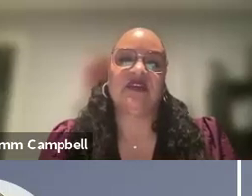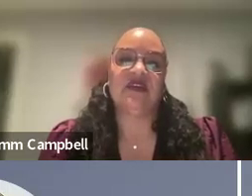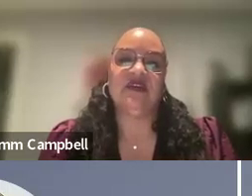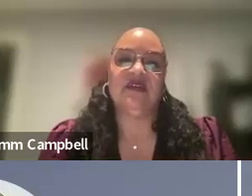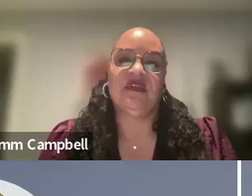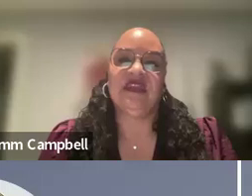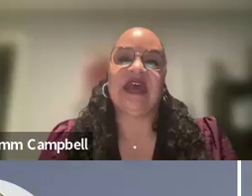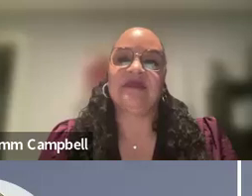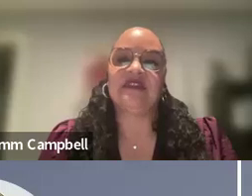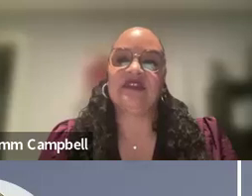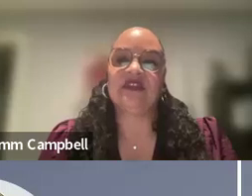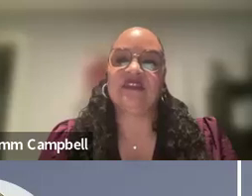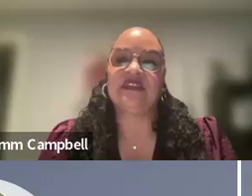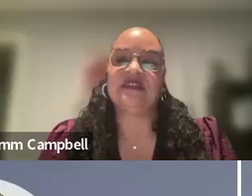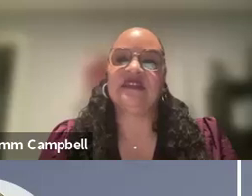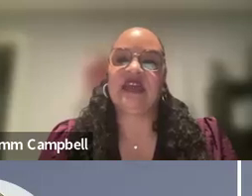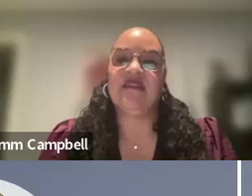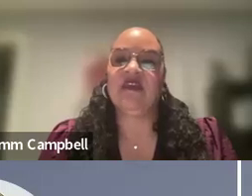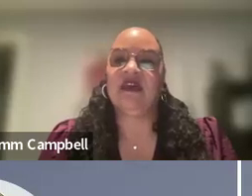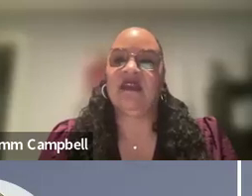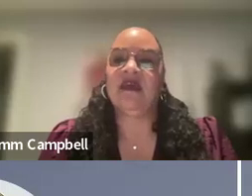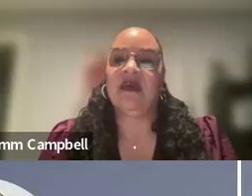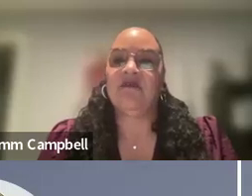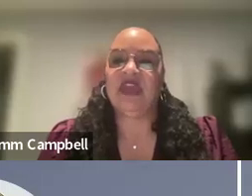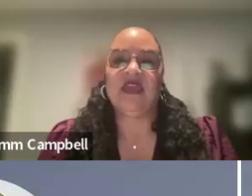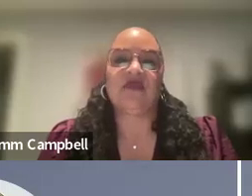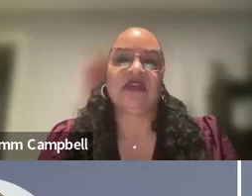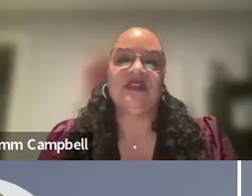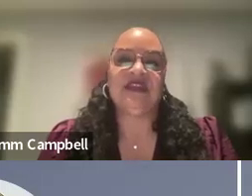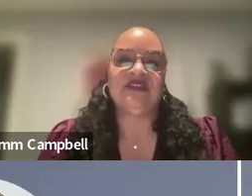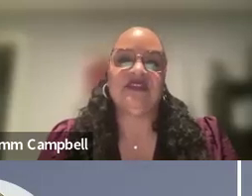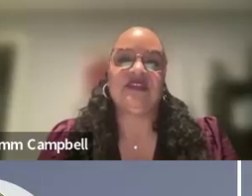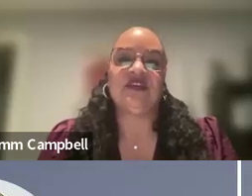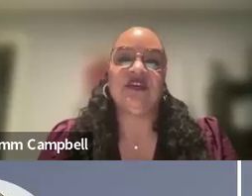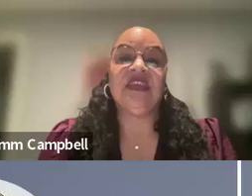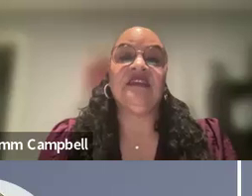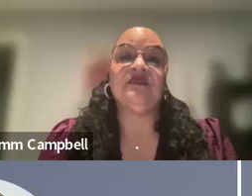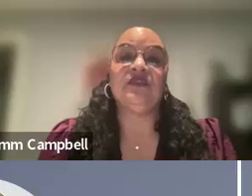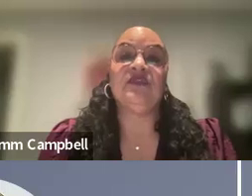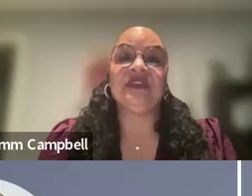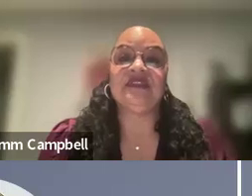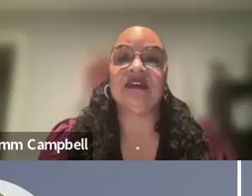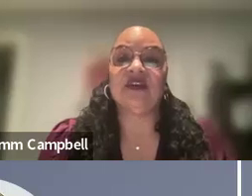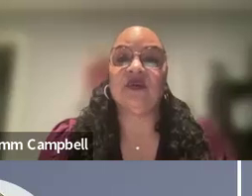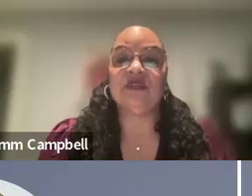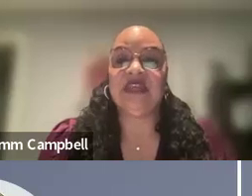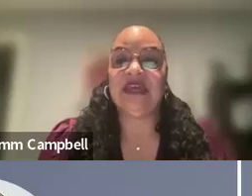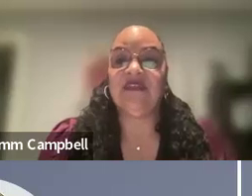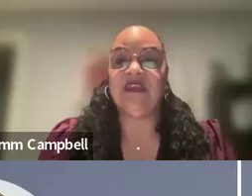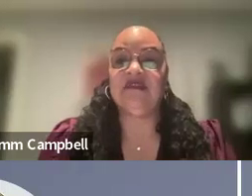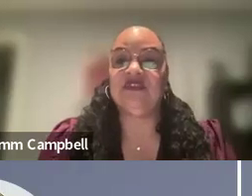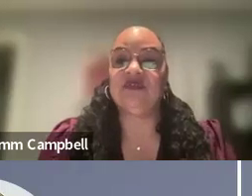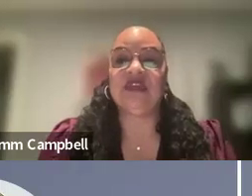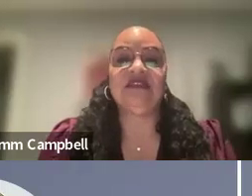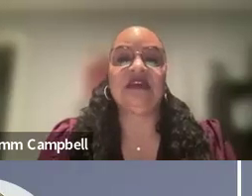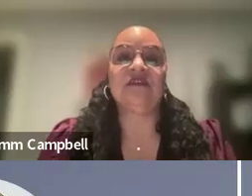findings on the gaps in the services and then make recommendations on needed improvements, not only at